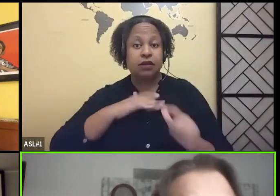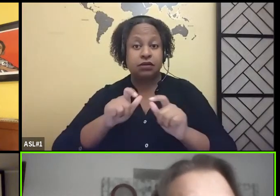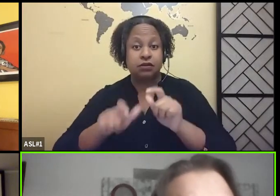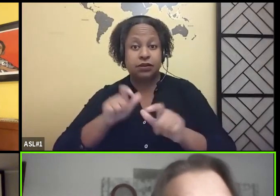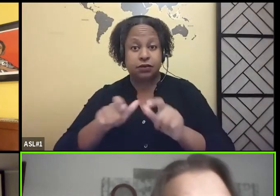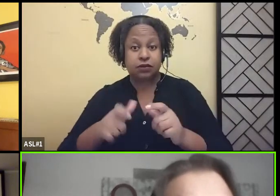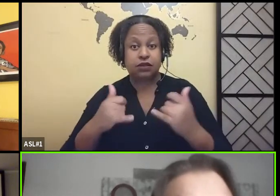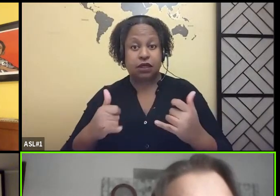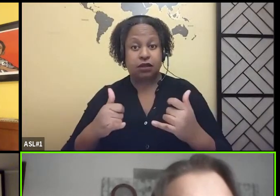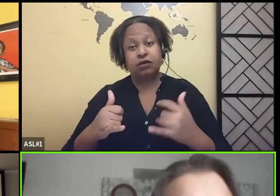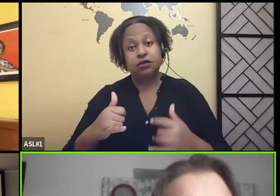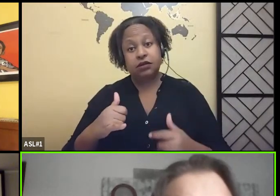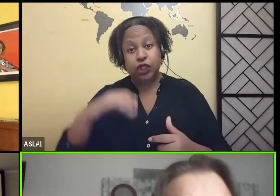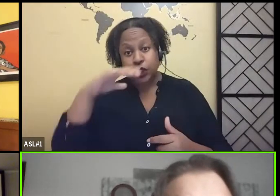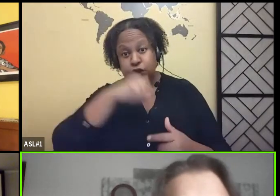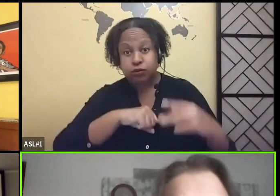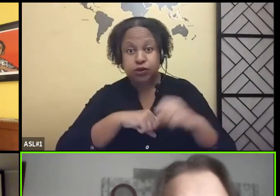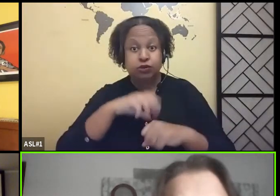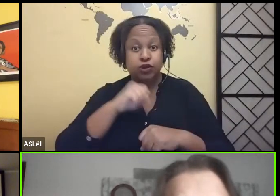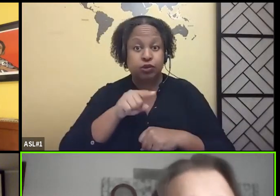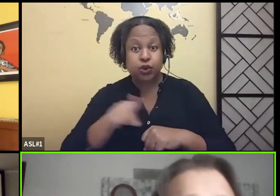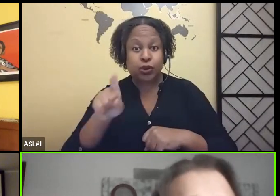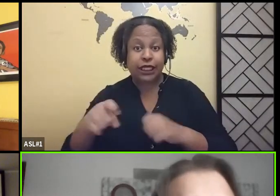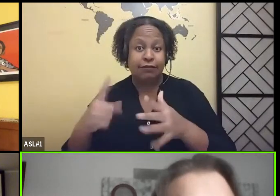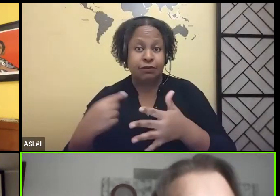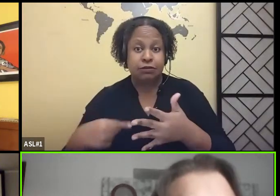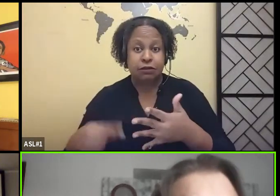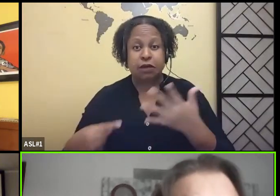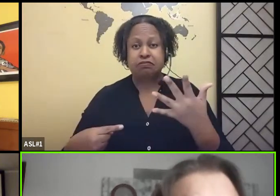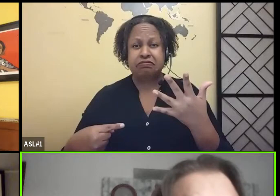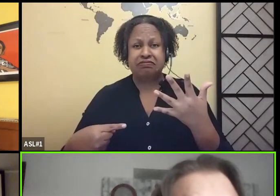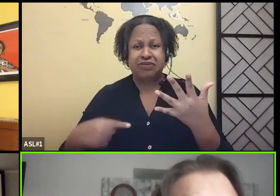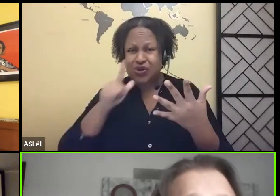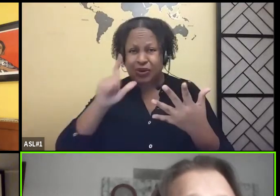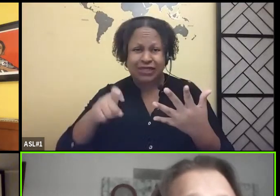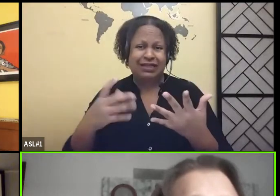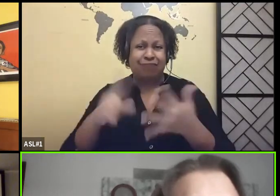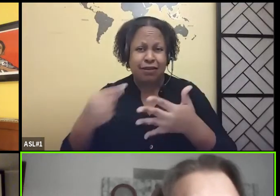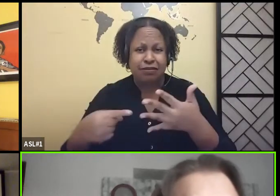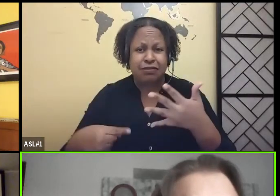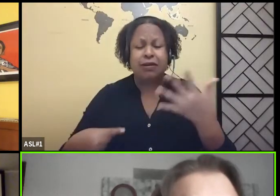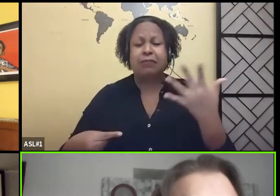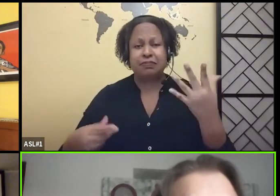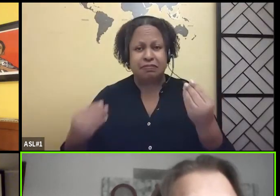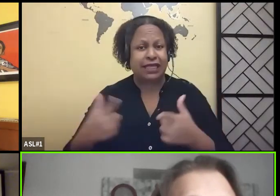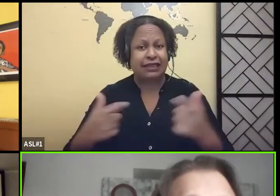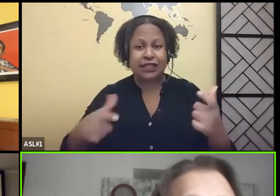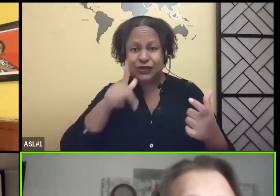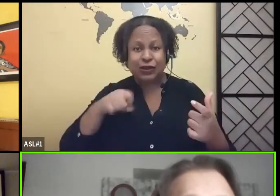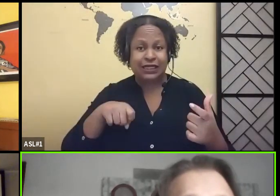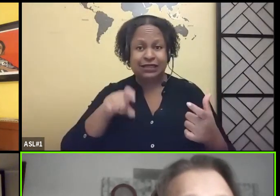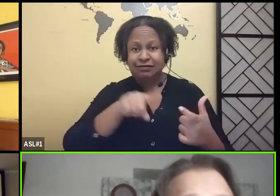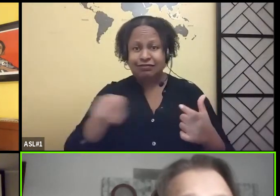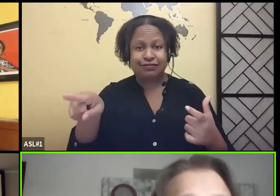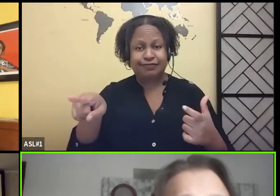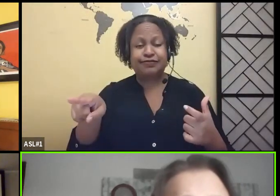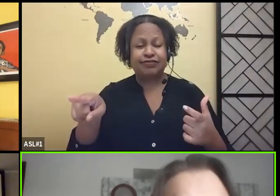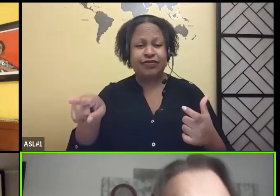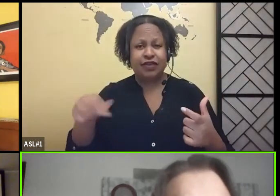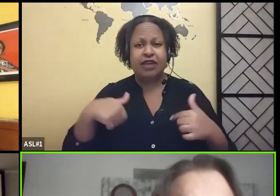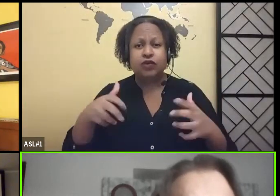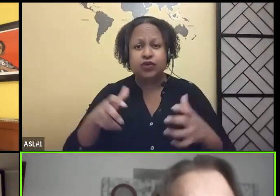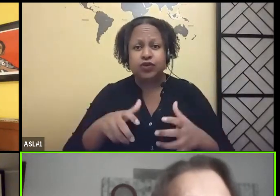this is what y'all need. And in fact, you don't need all that stuff. You don't need a lot of things. You know, we got way too